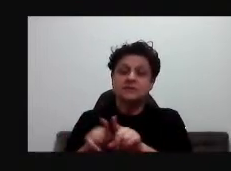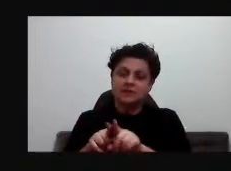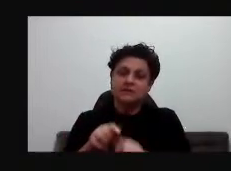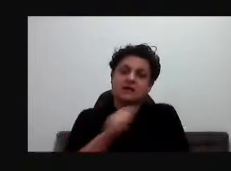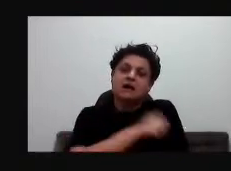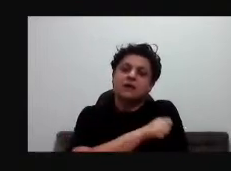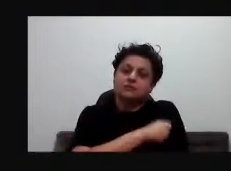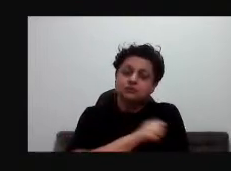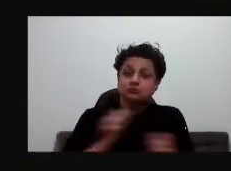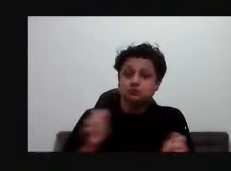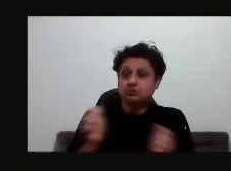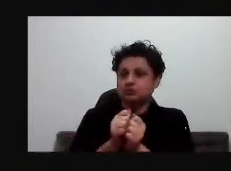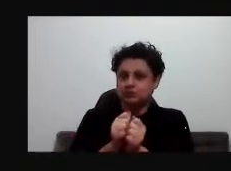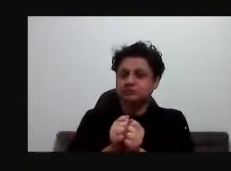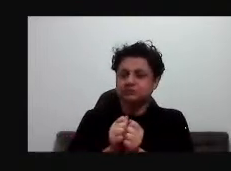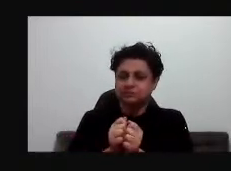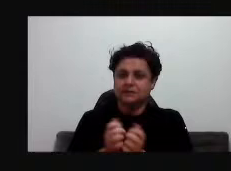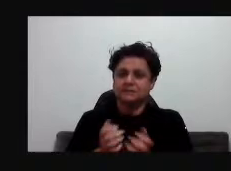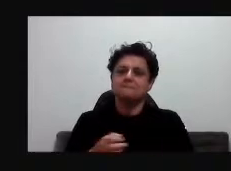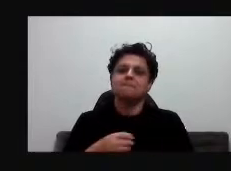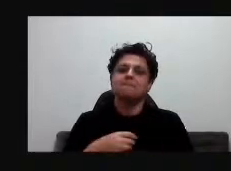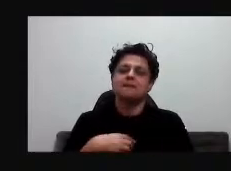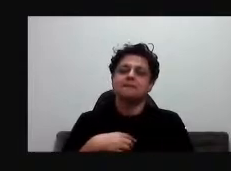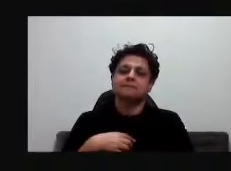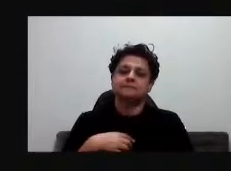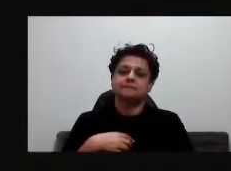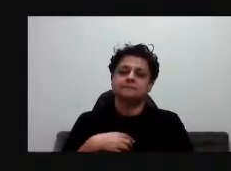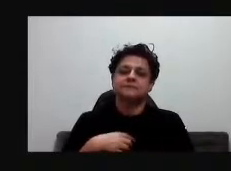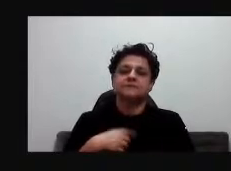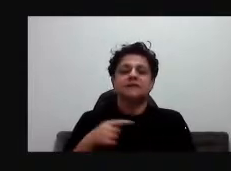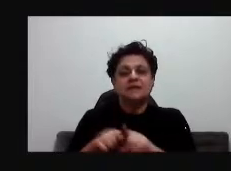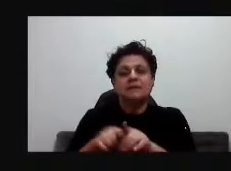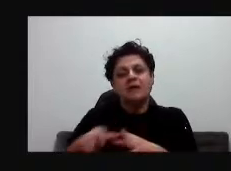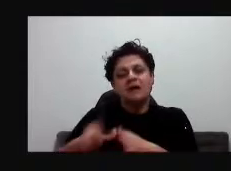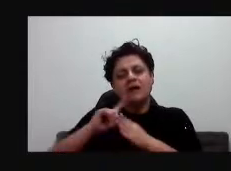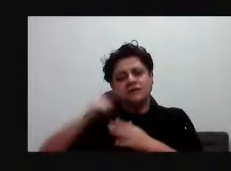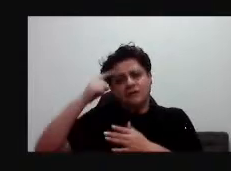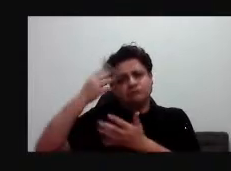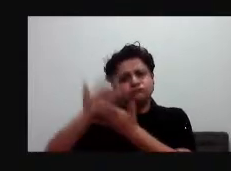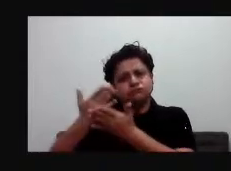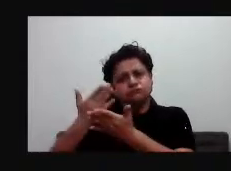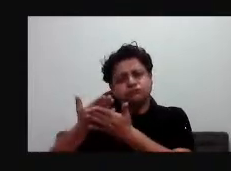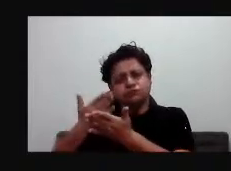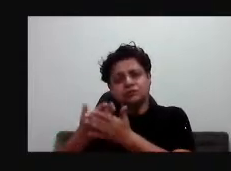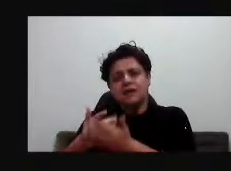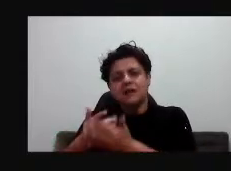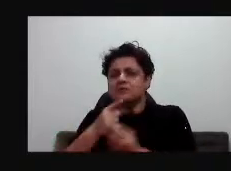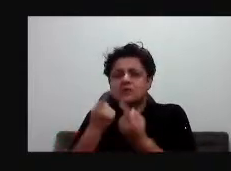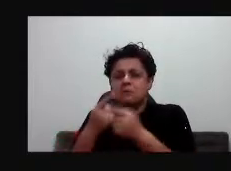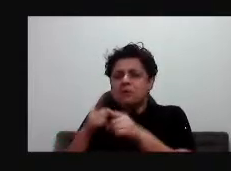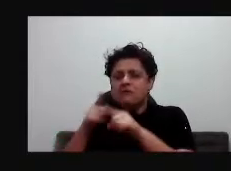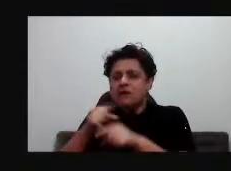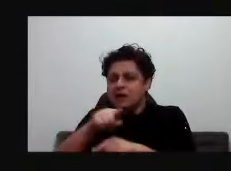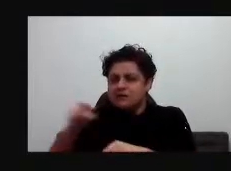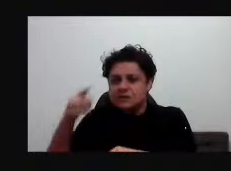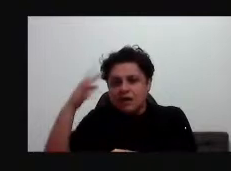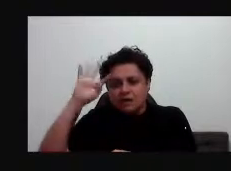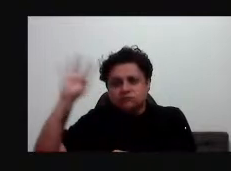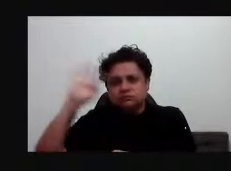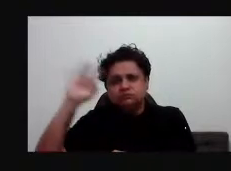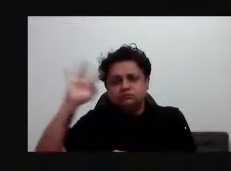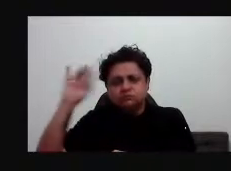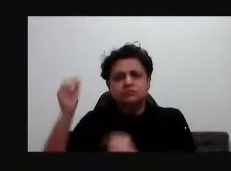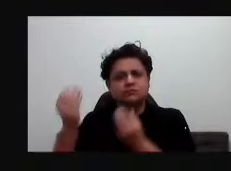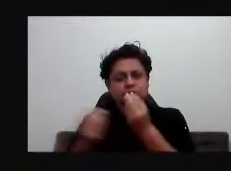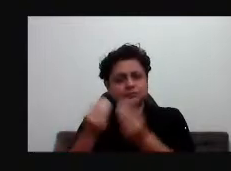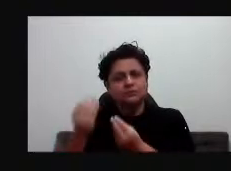is meant to provoke reflection. So if you can reflect on what is your